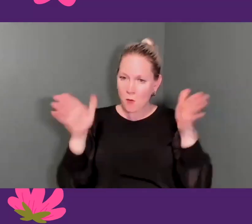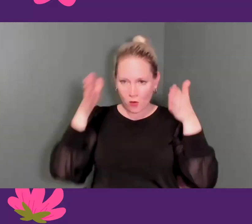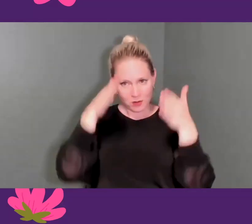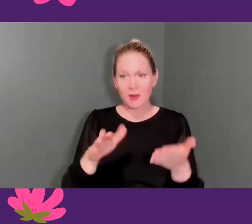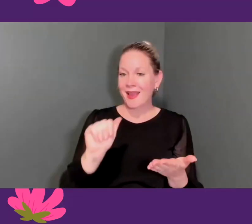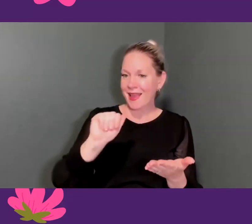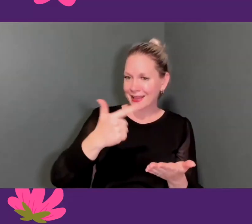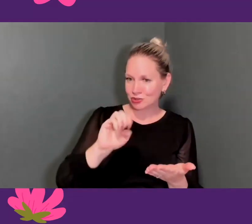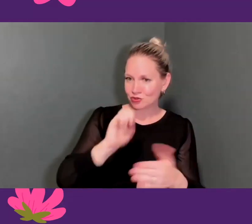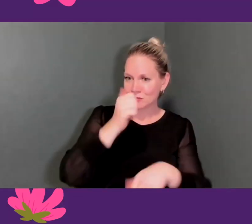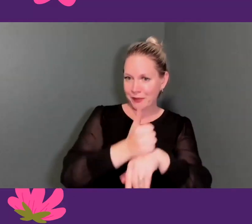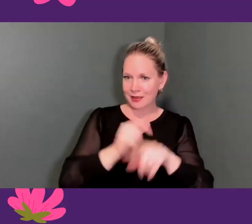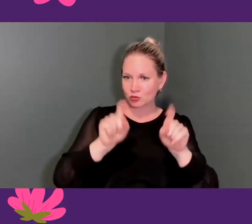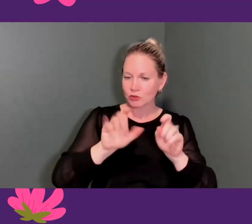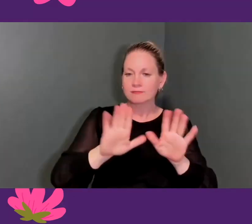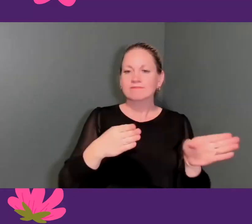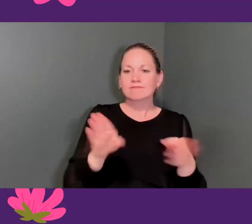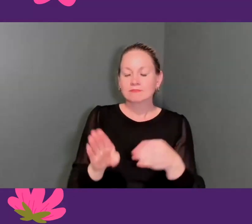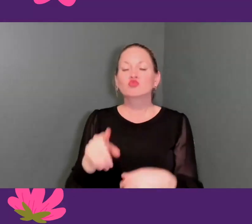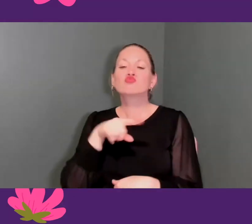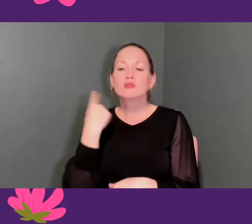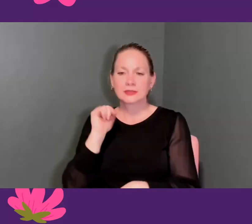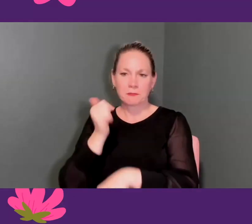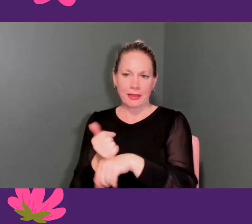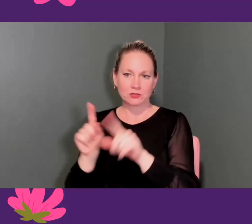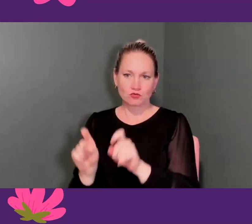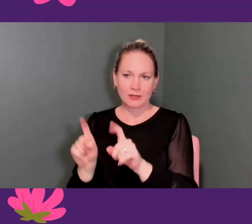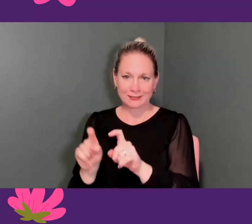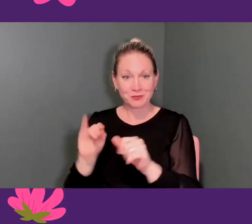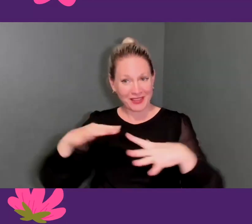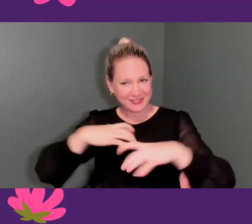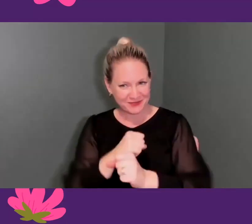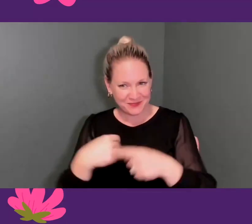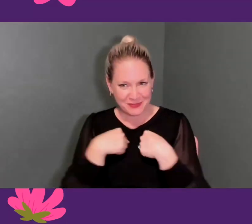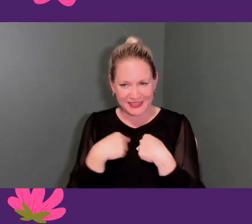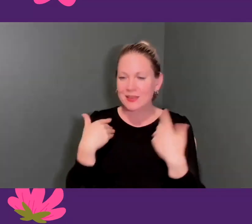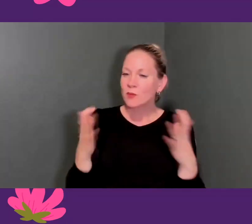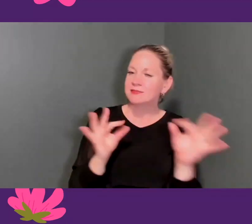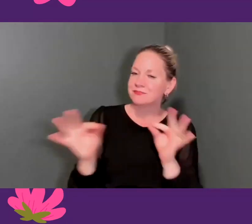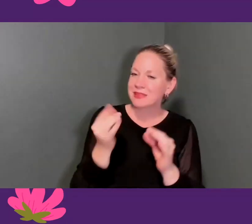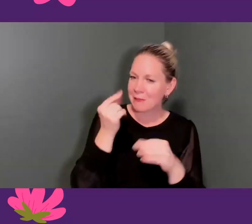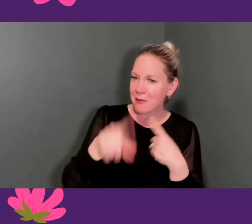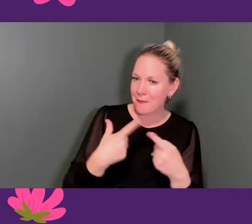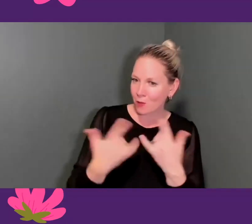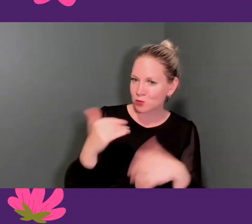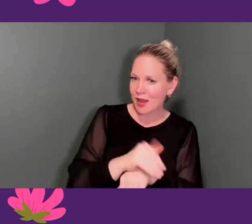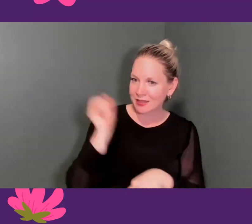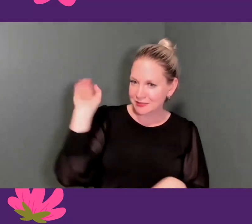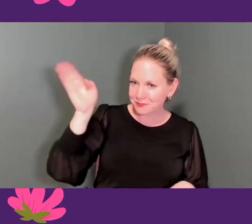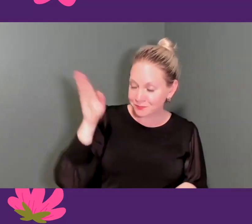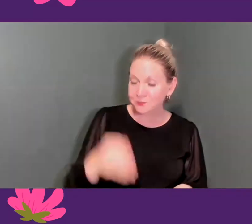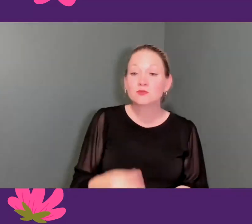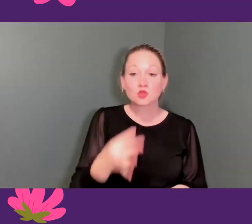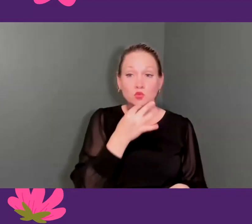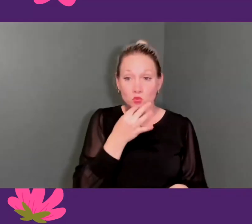risk-based screening of women for breast cancer. So that's a little bit about me. I want to give you an overview of this event tonight. In a moment, we're going to be